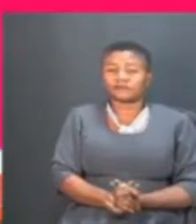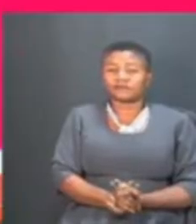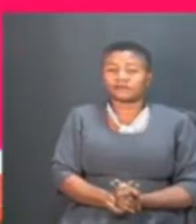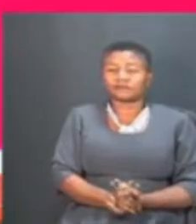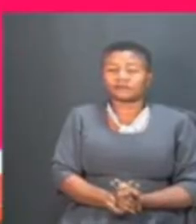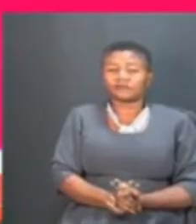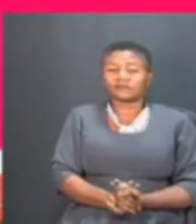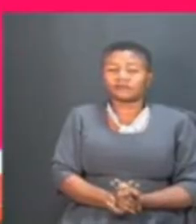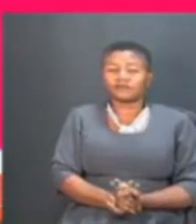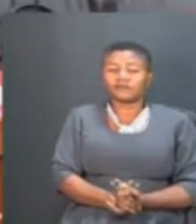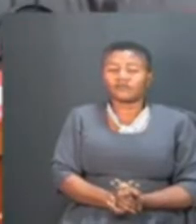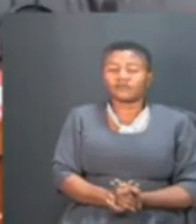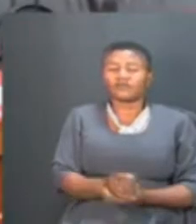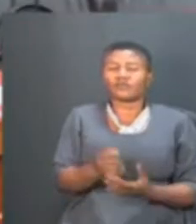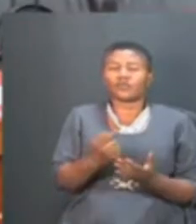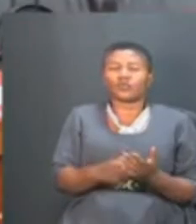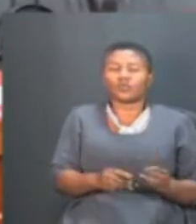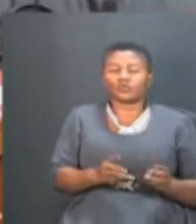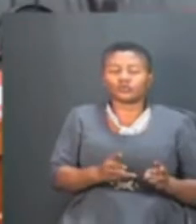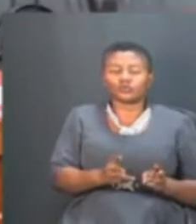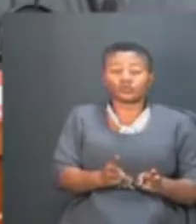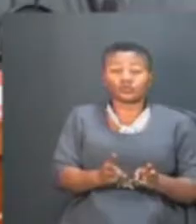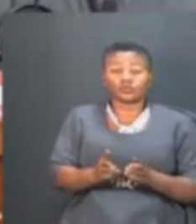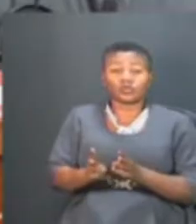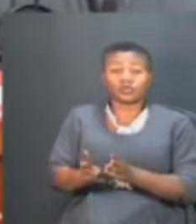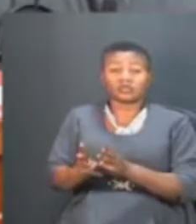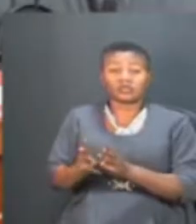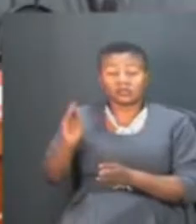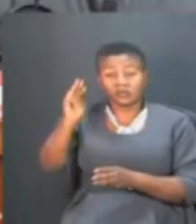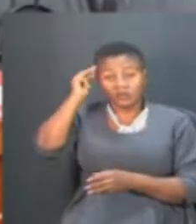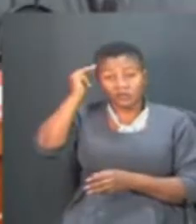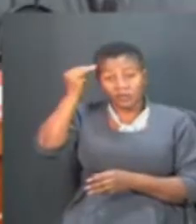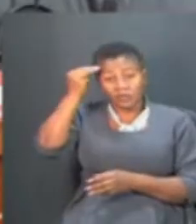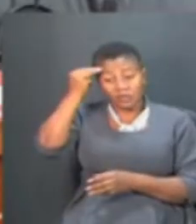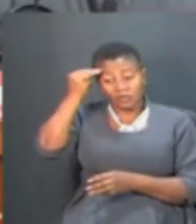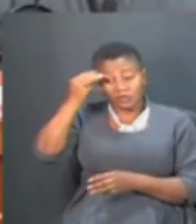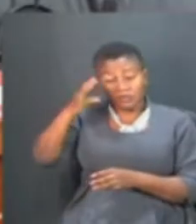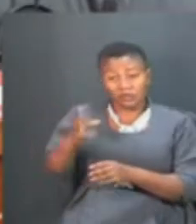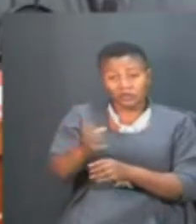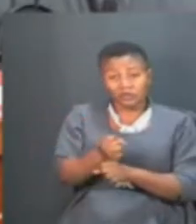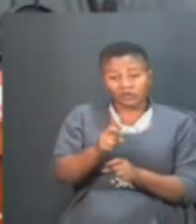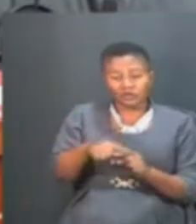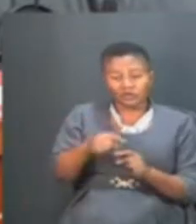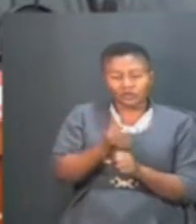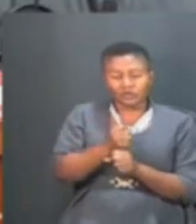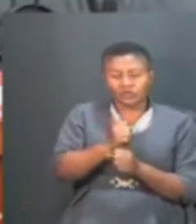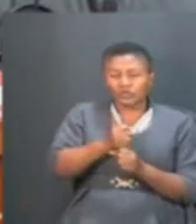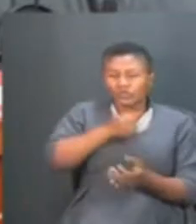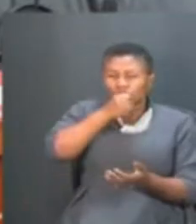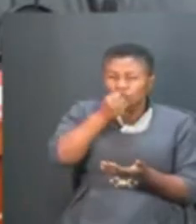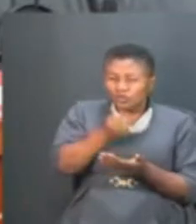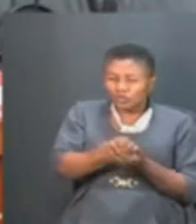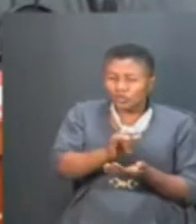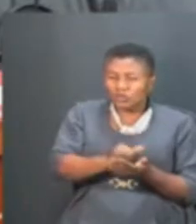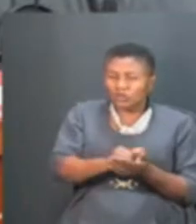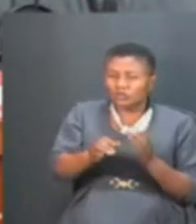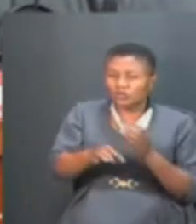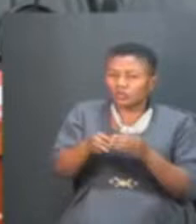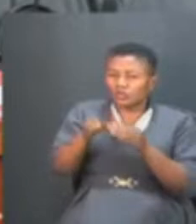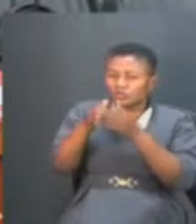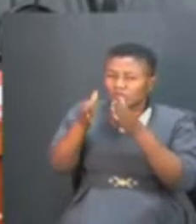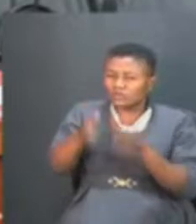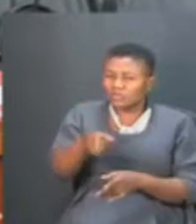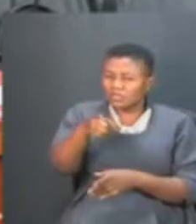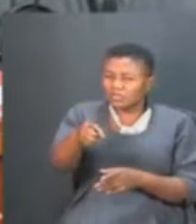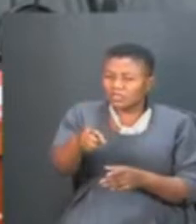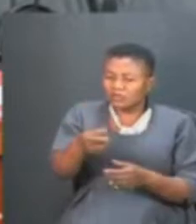What steps is the ministry taking to ensure that these contractors actually stick to their contractual